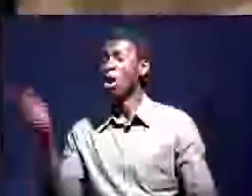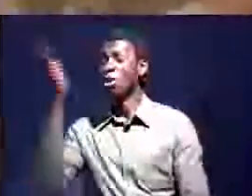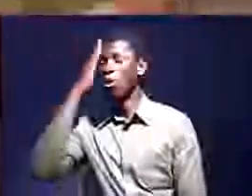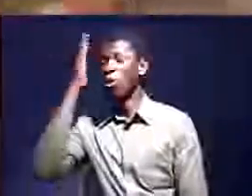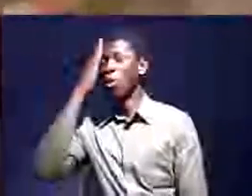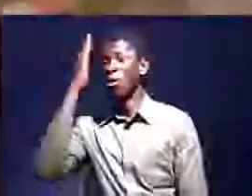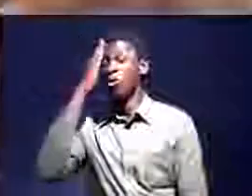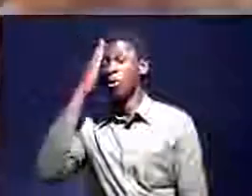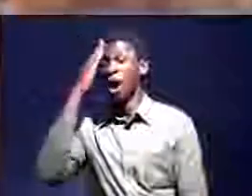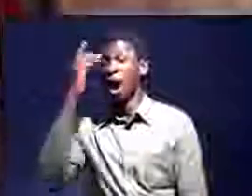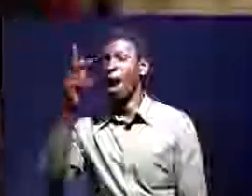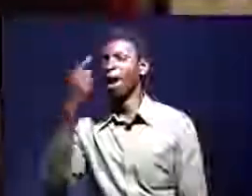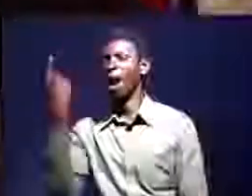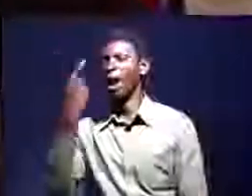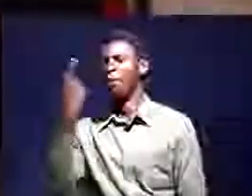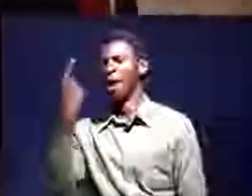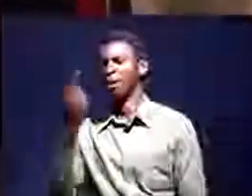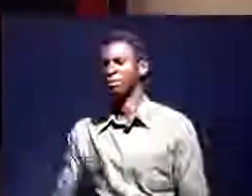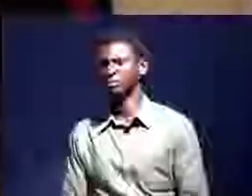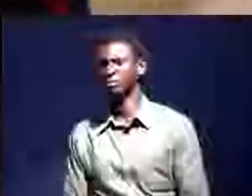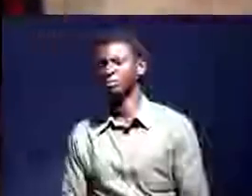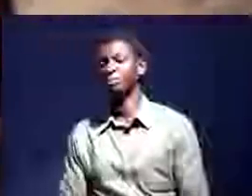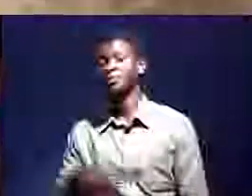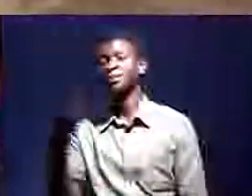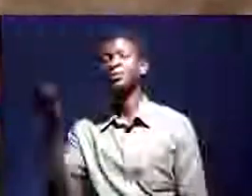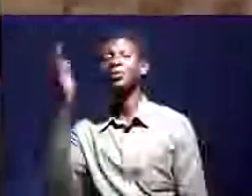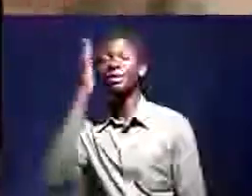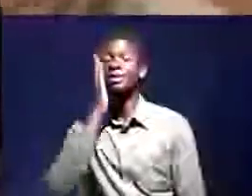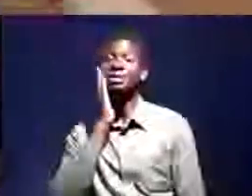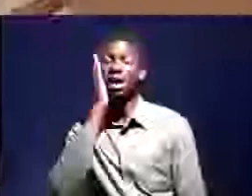This young man was neutral.